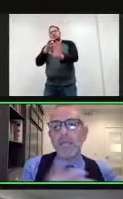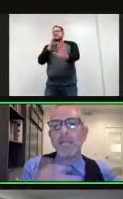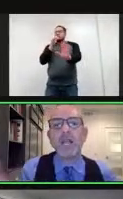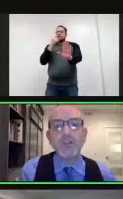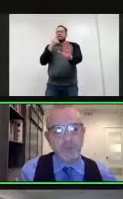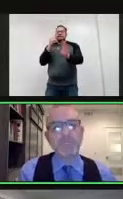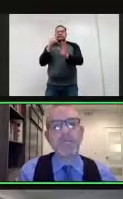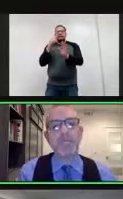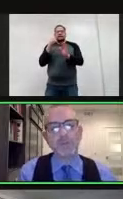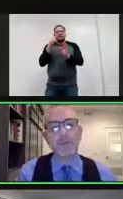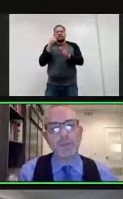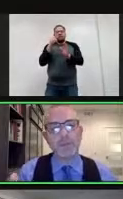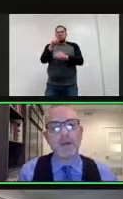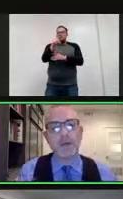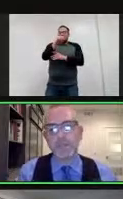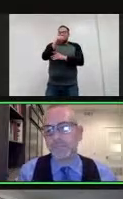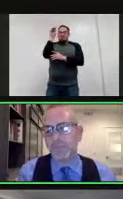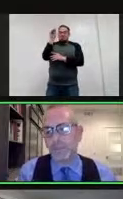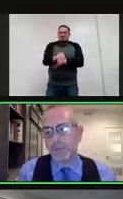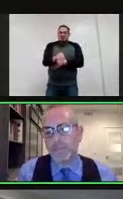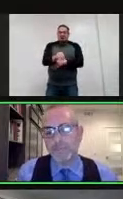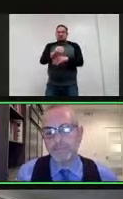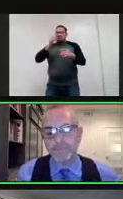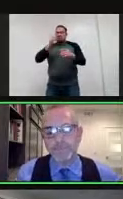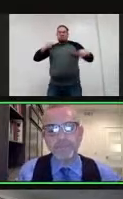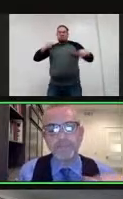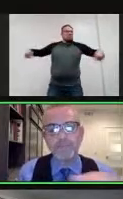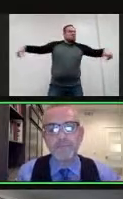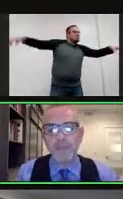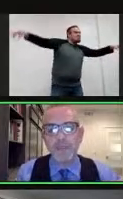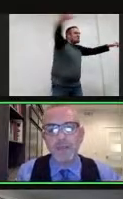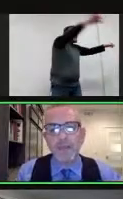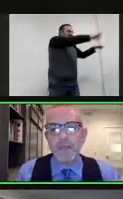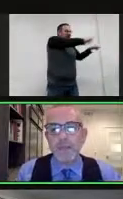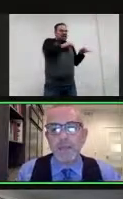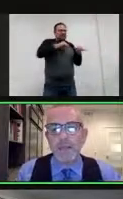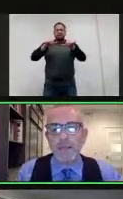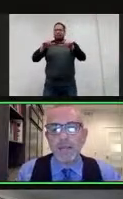it's 100% in agreement on all of these bullet points.